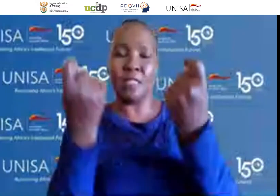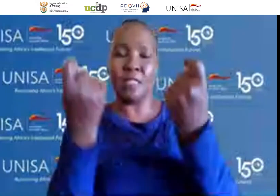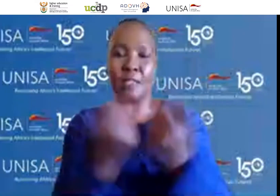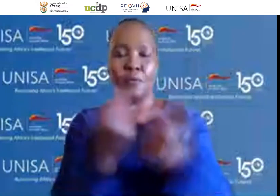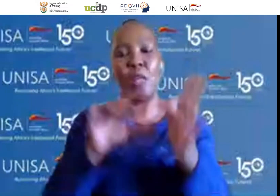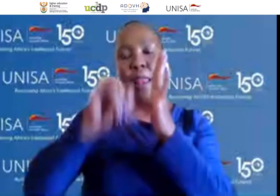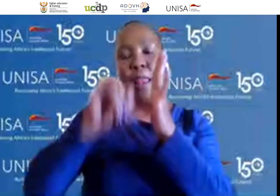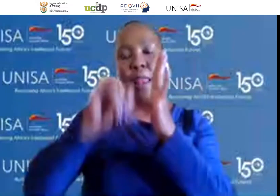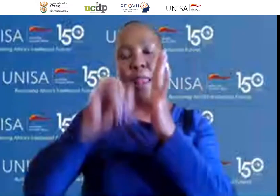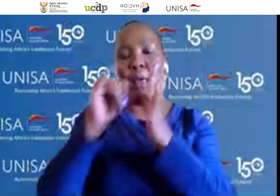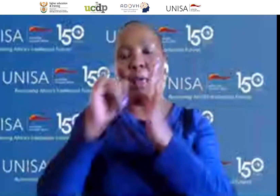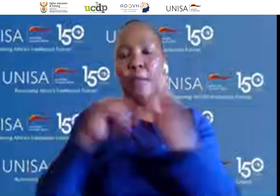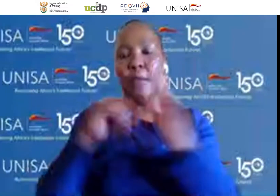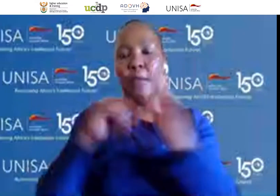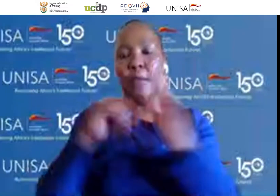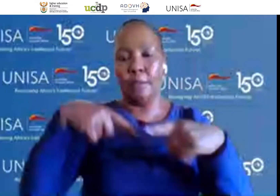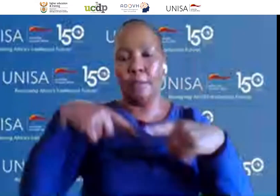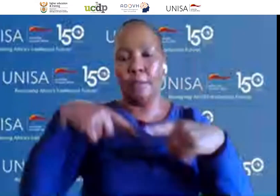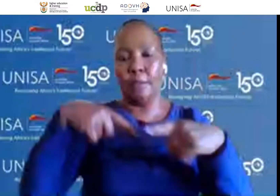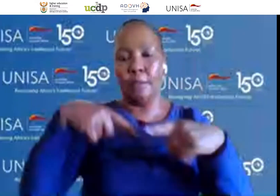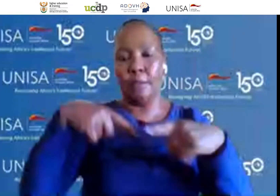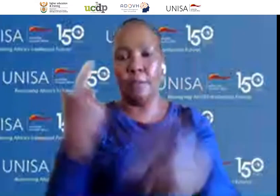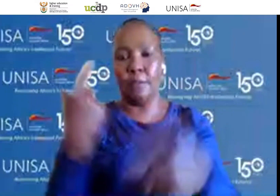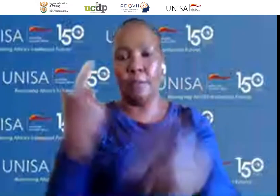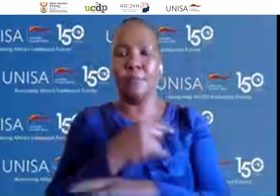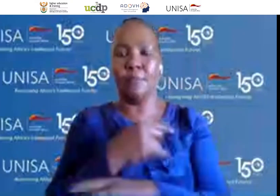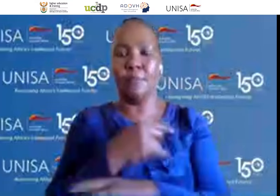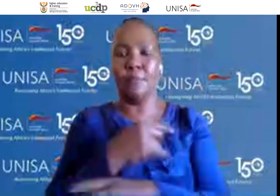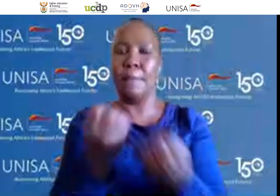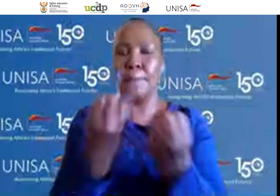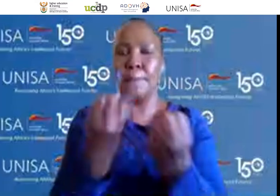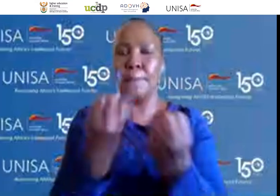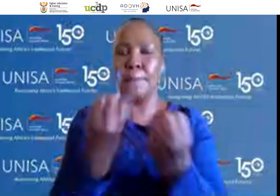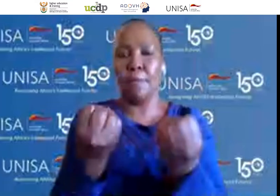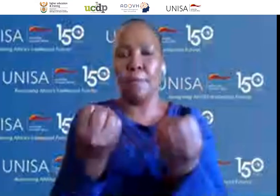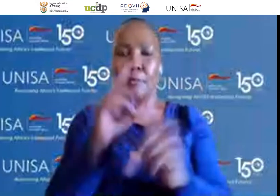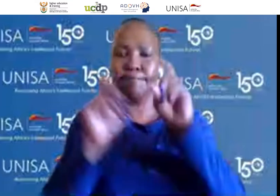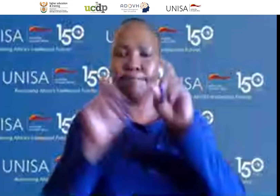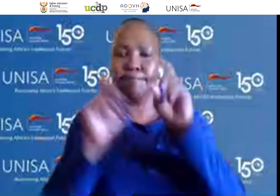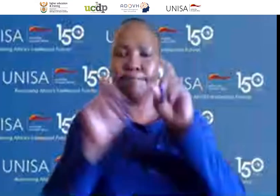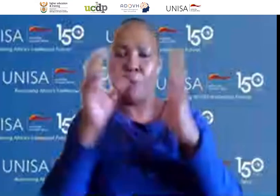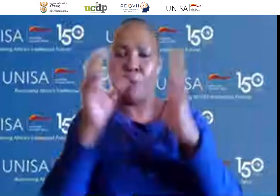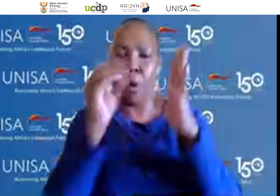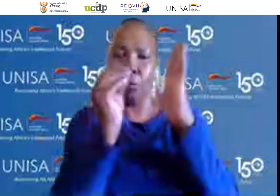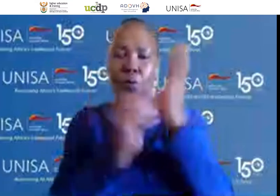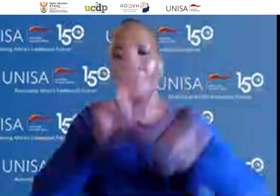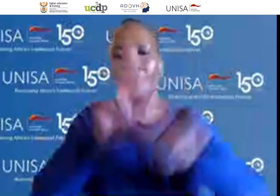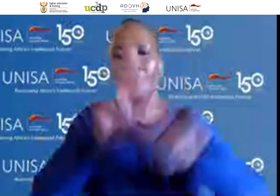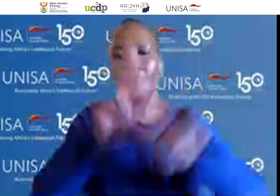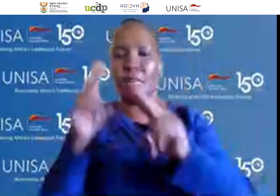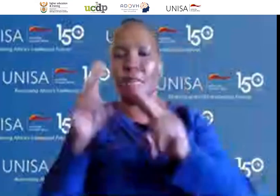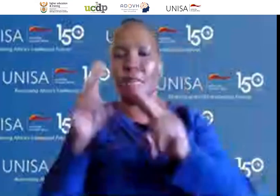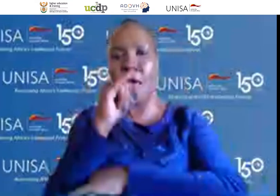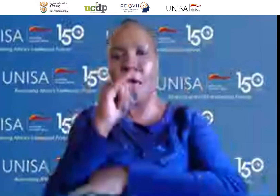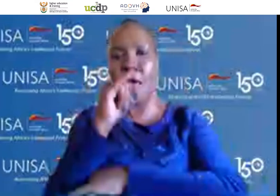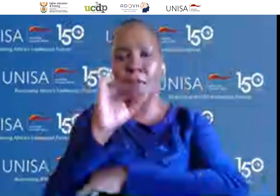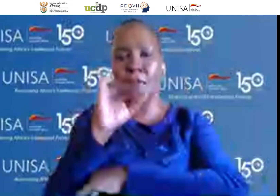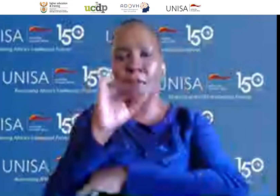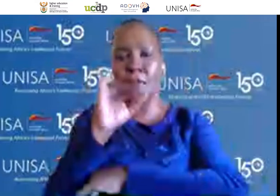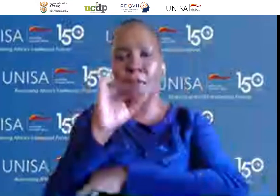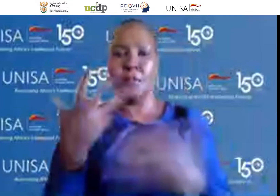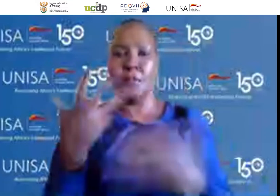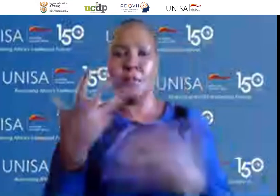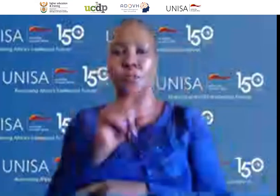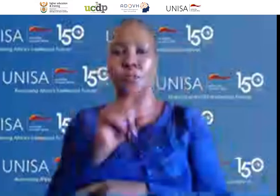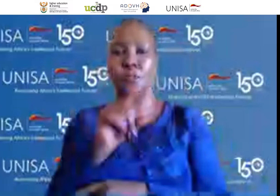stream. And there are many, many questions surrounding the invigilator, IRIS. What is very, very